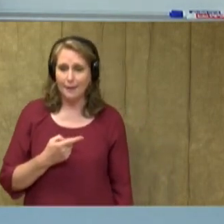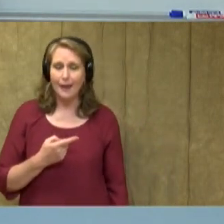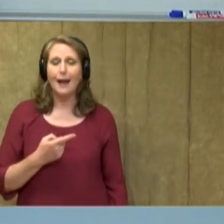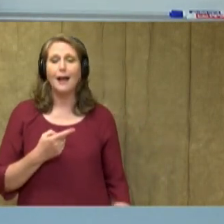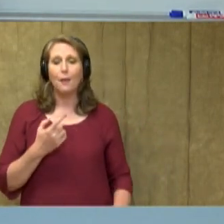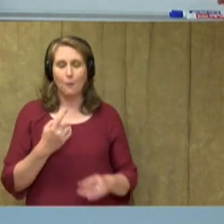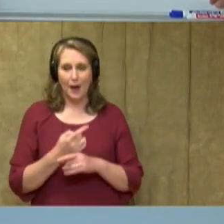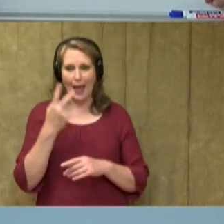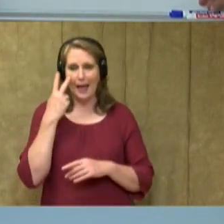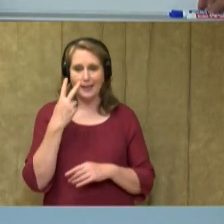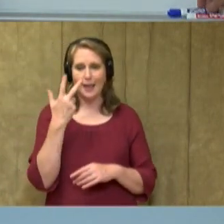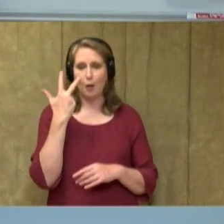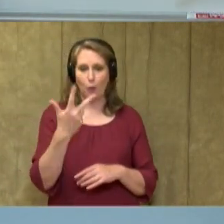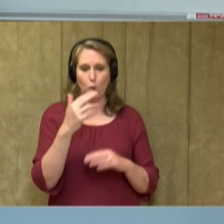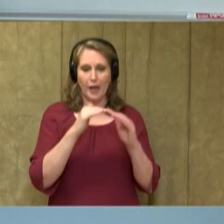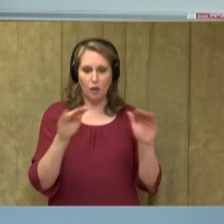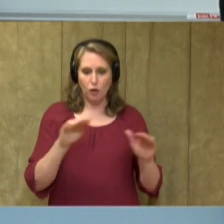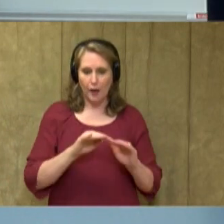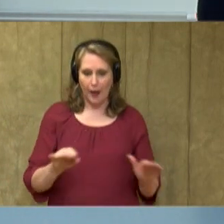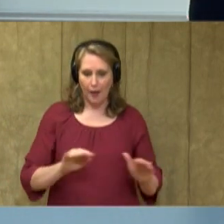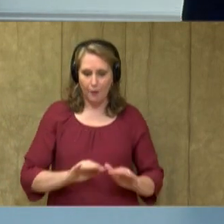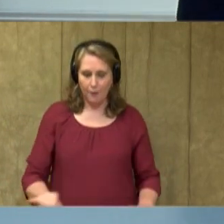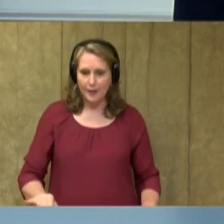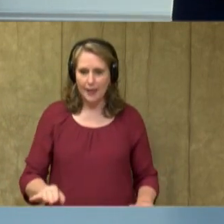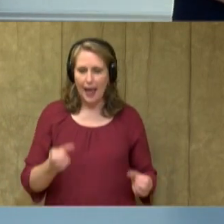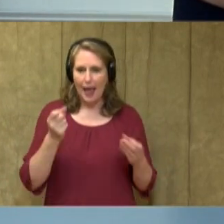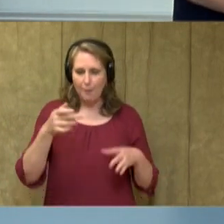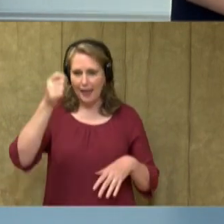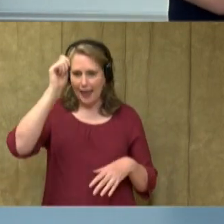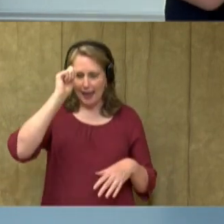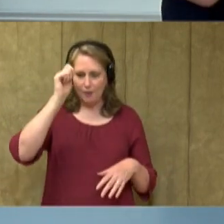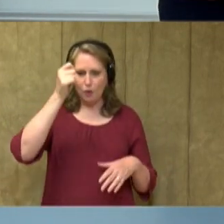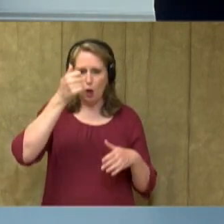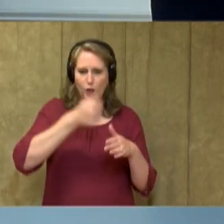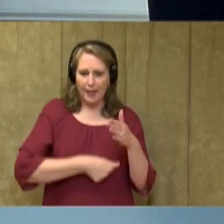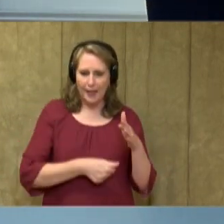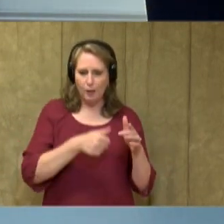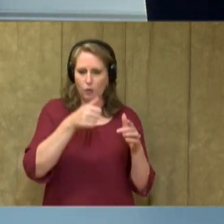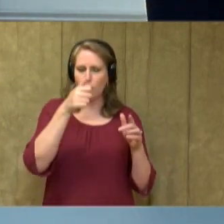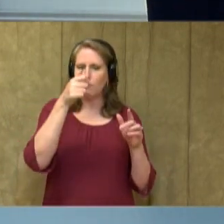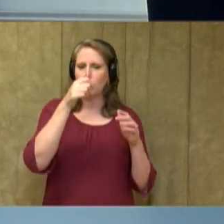Yes, that's right. I see 3 shelves, 3 shelves. And how many hats